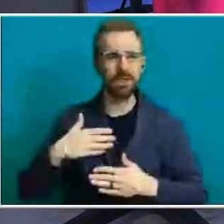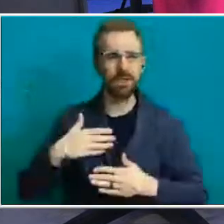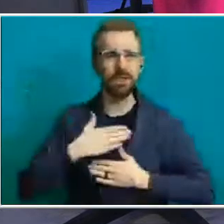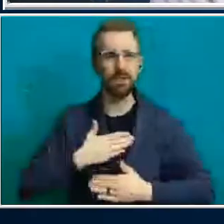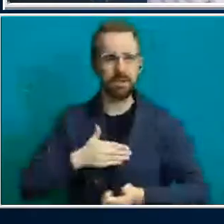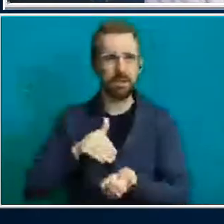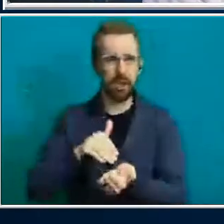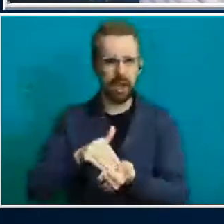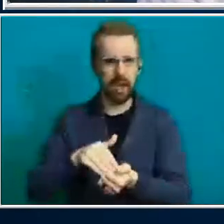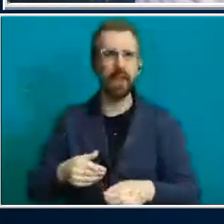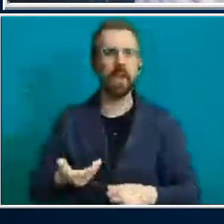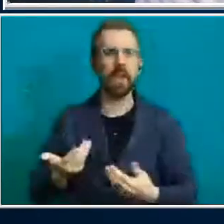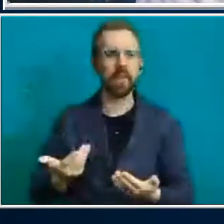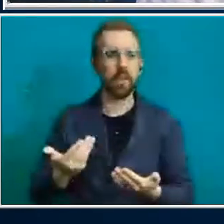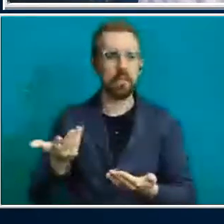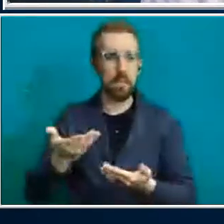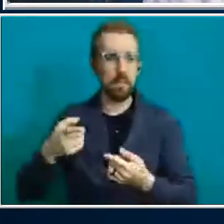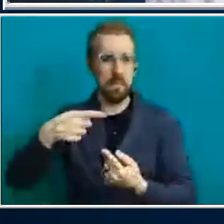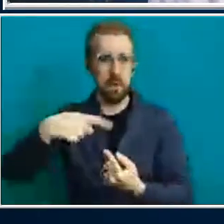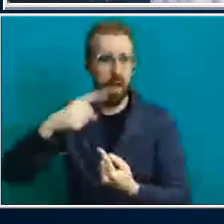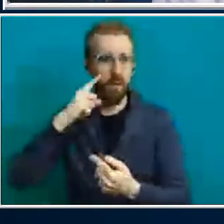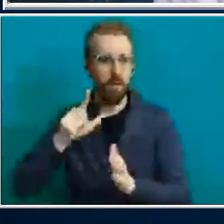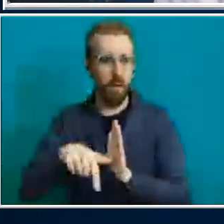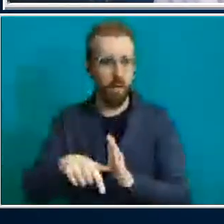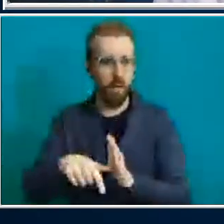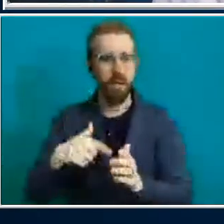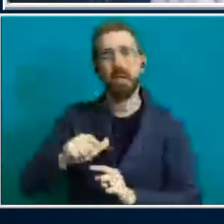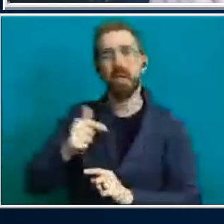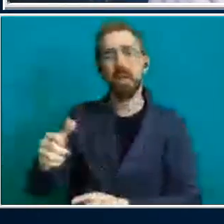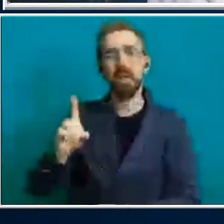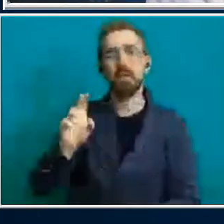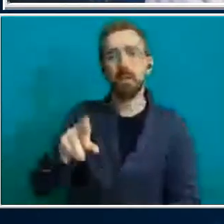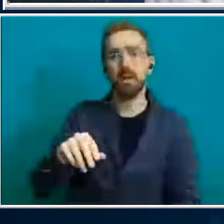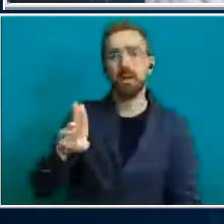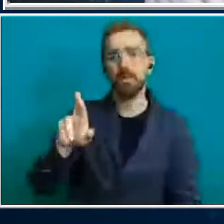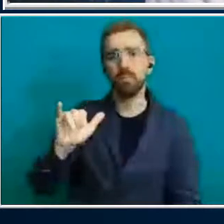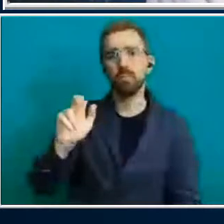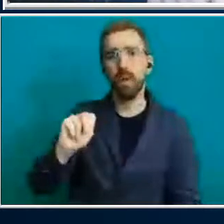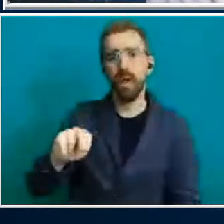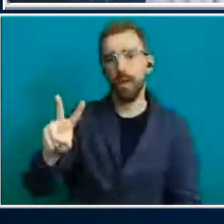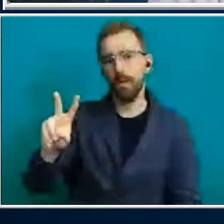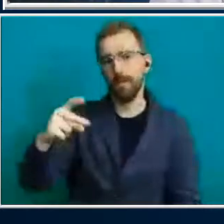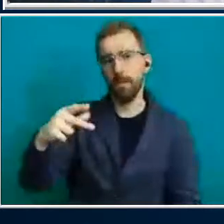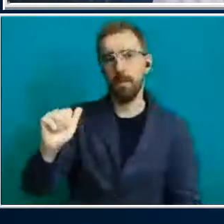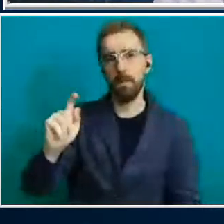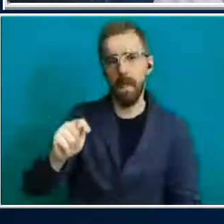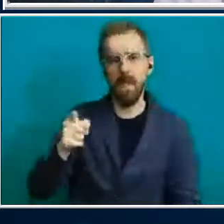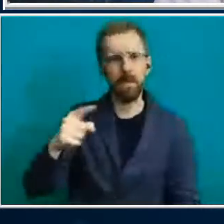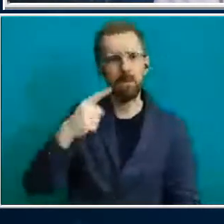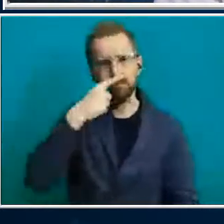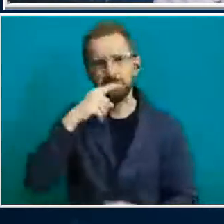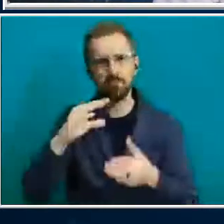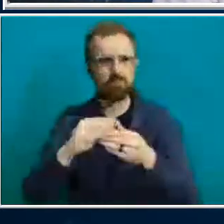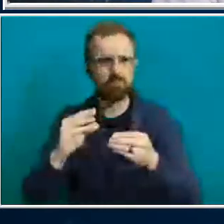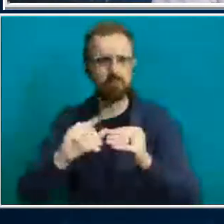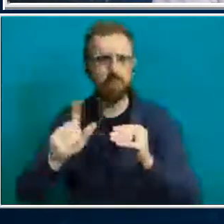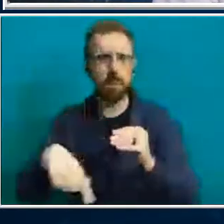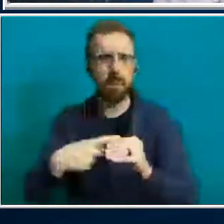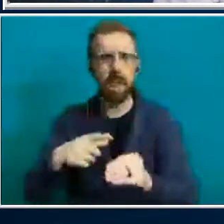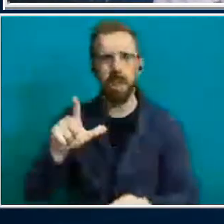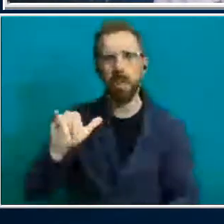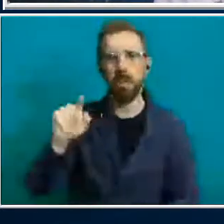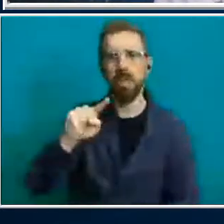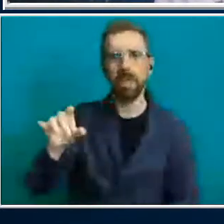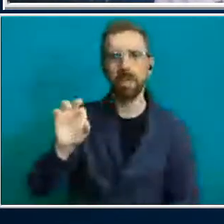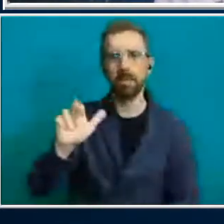So I'm going to turn now to Dr. Brian Vopat. Dr. Vopat, can you tell us a little bit more about a Lisfranc injury? And I understand it